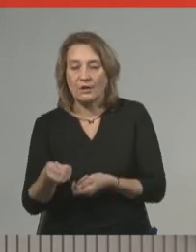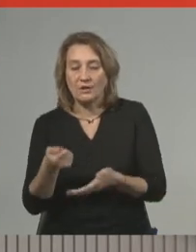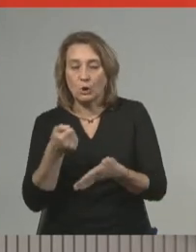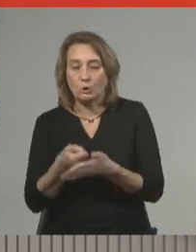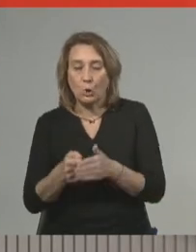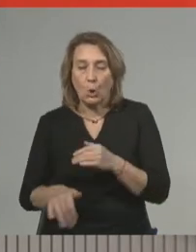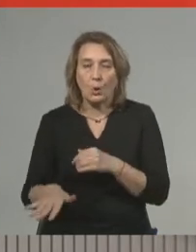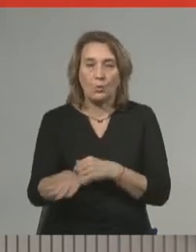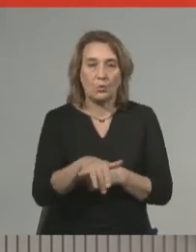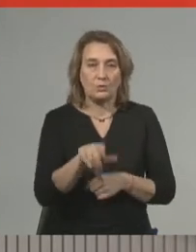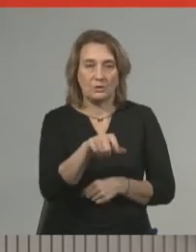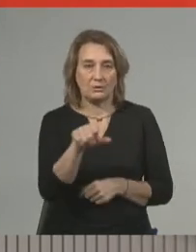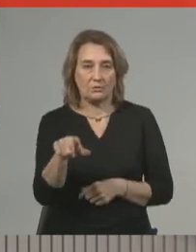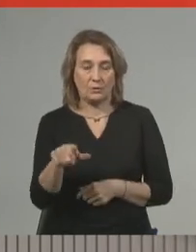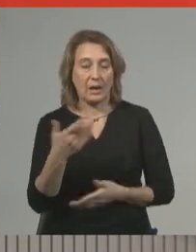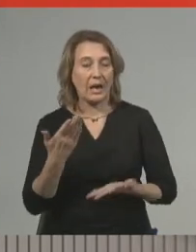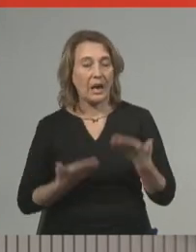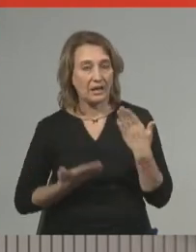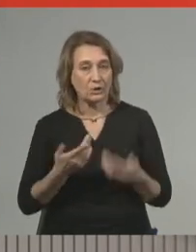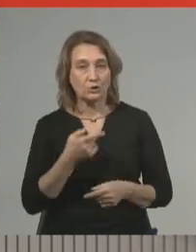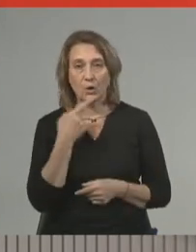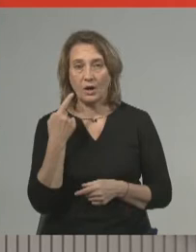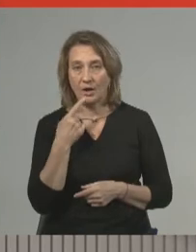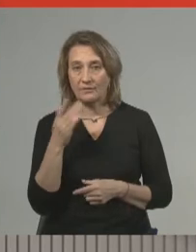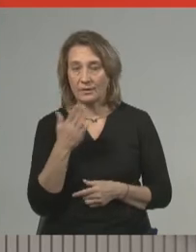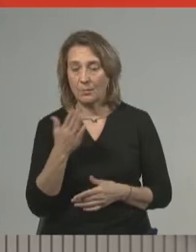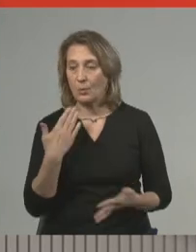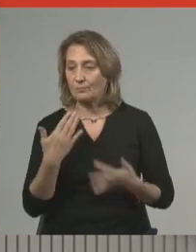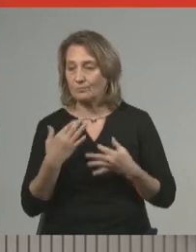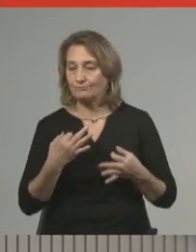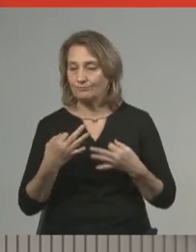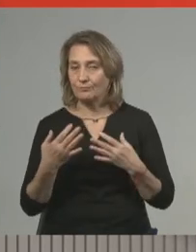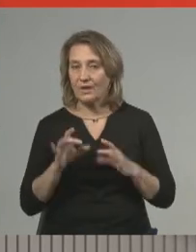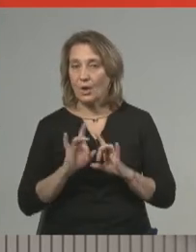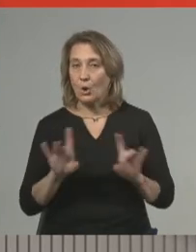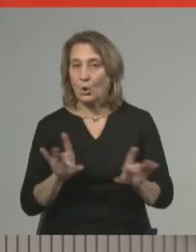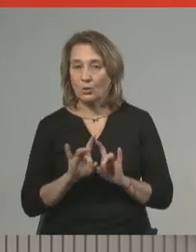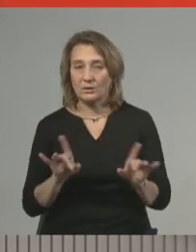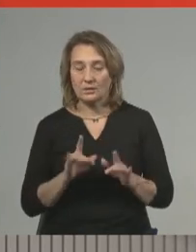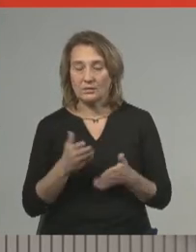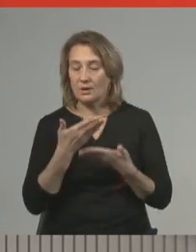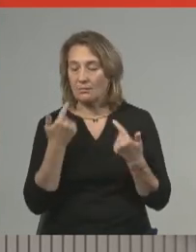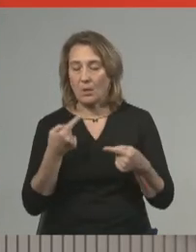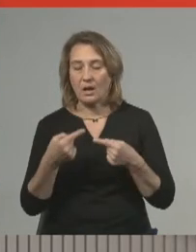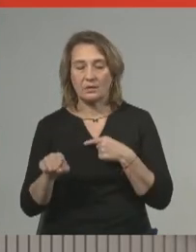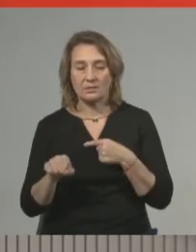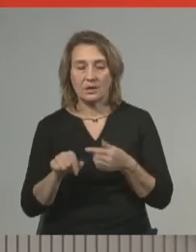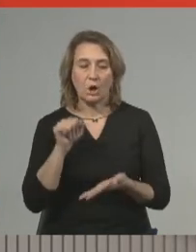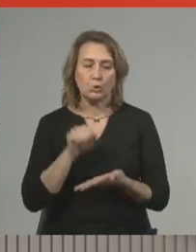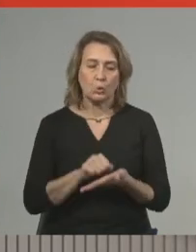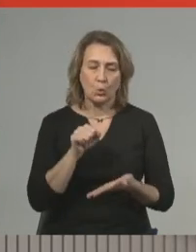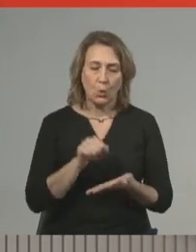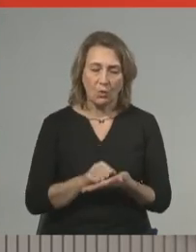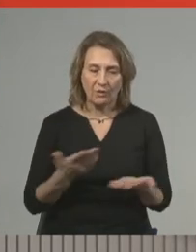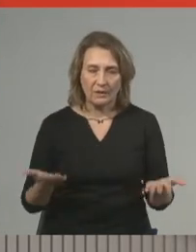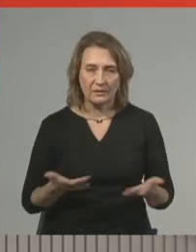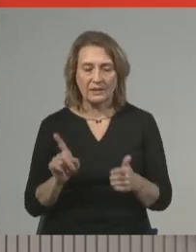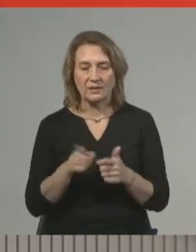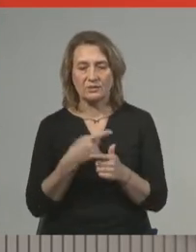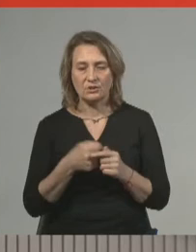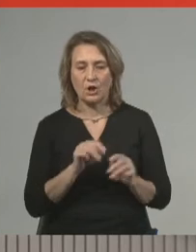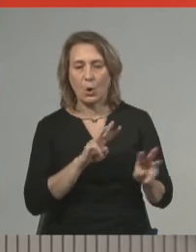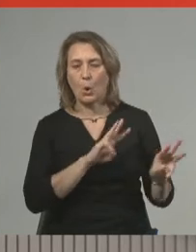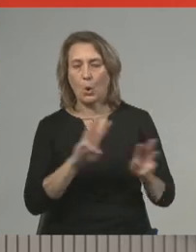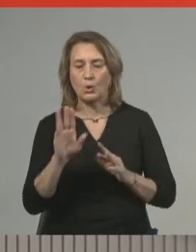all so we have a problem with the deliver to the audience but if we speak about the context then it doesn't matter if it's a printed